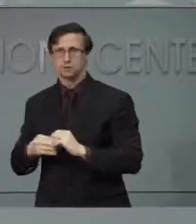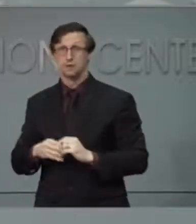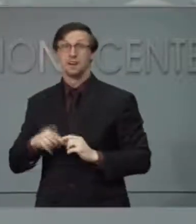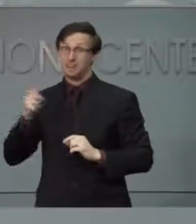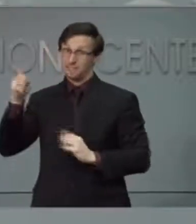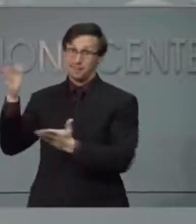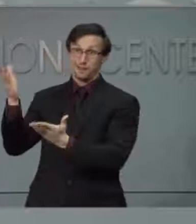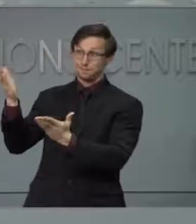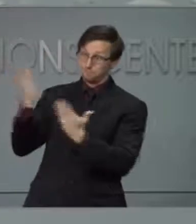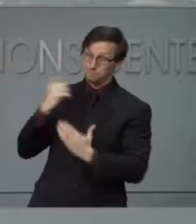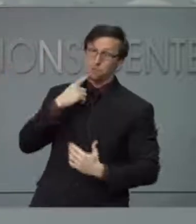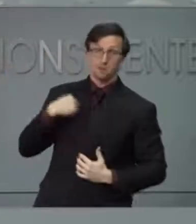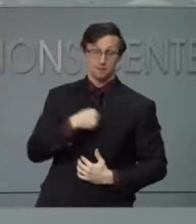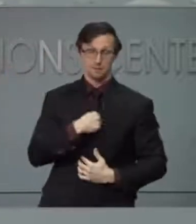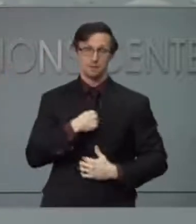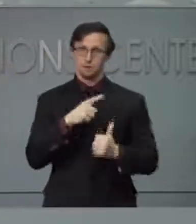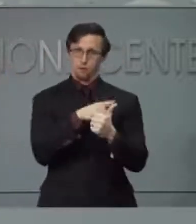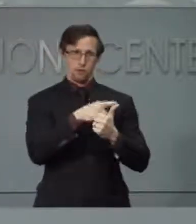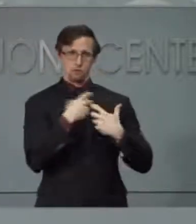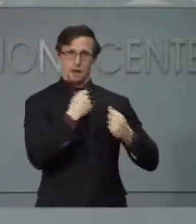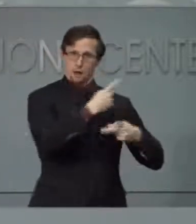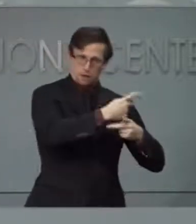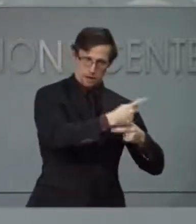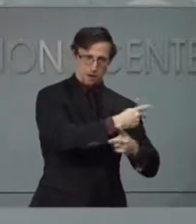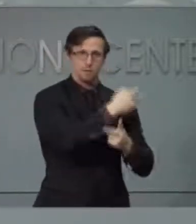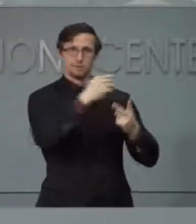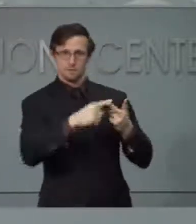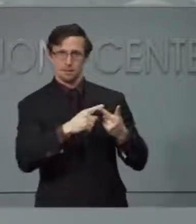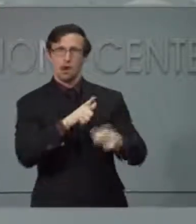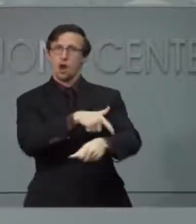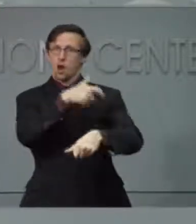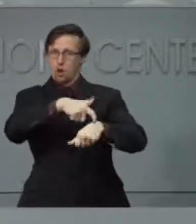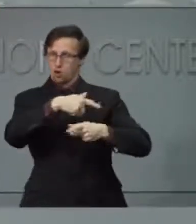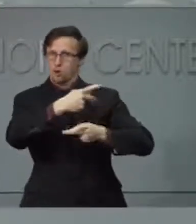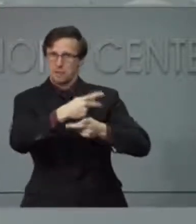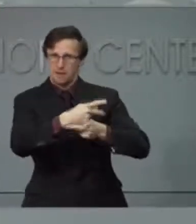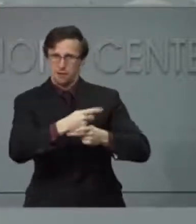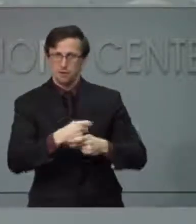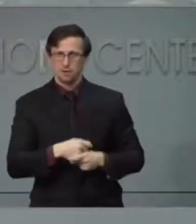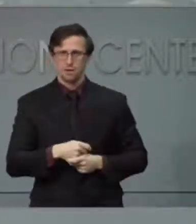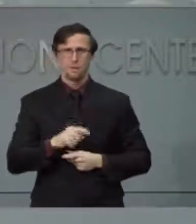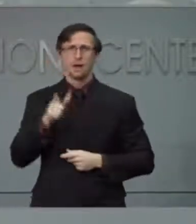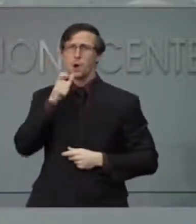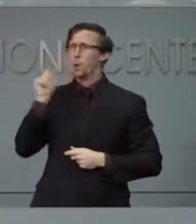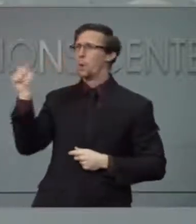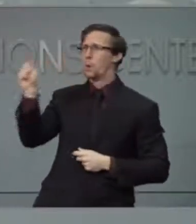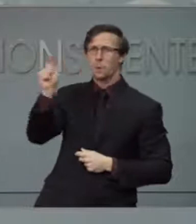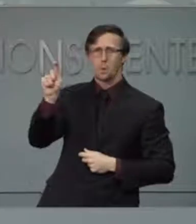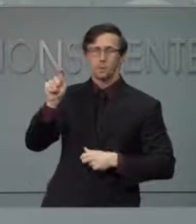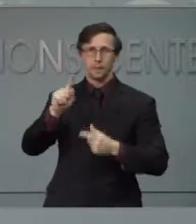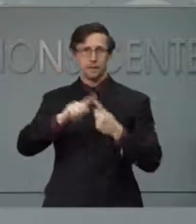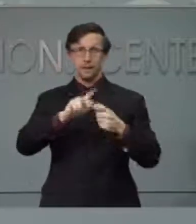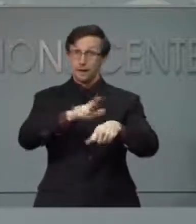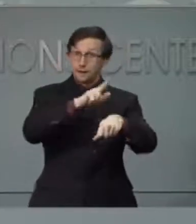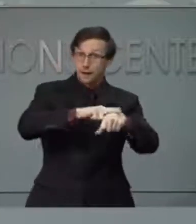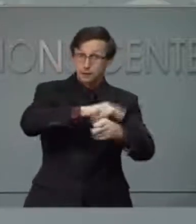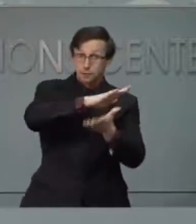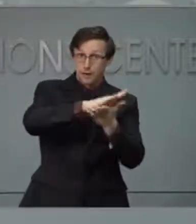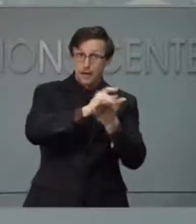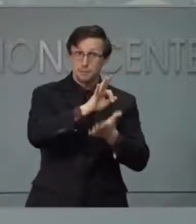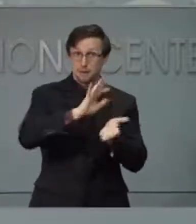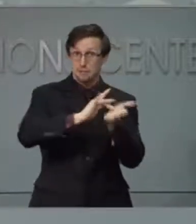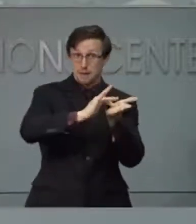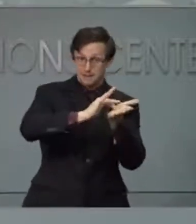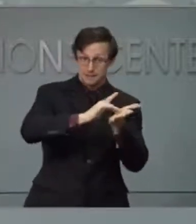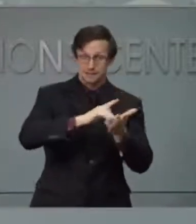workers and staff first. Those advisory bodies included the National Academy of Medicine, the advisory